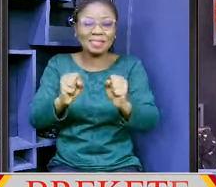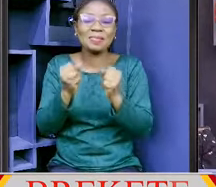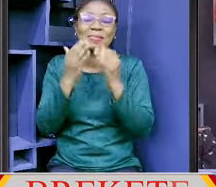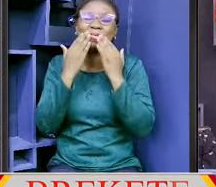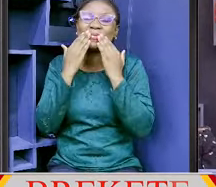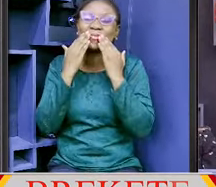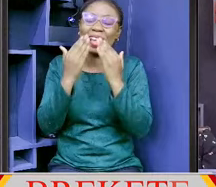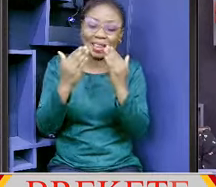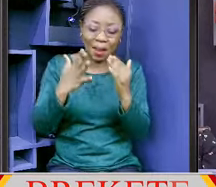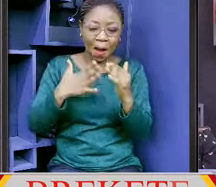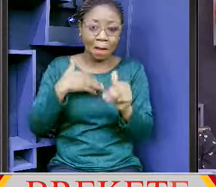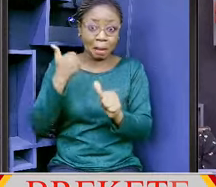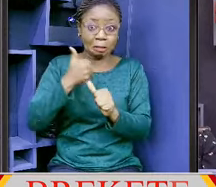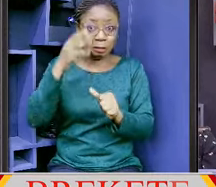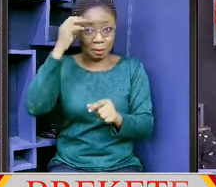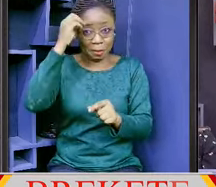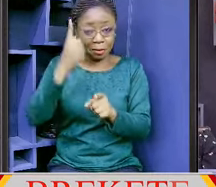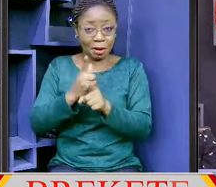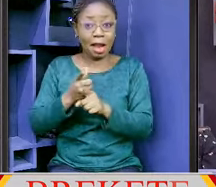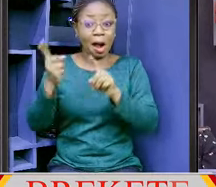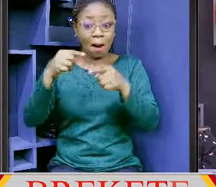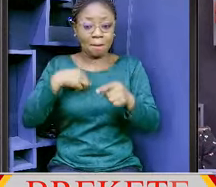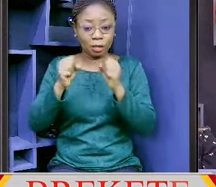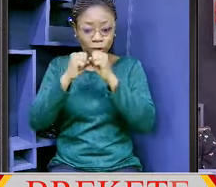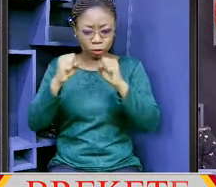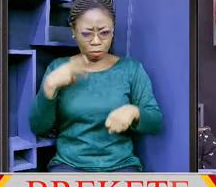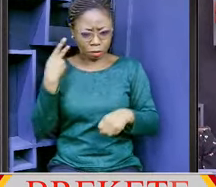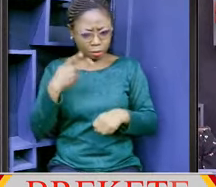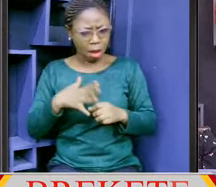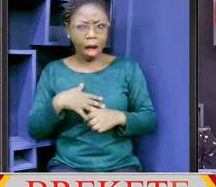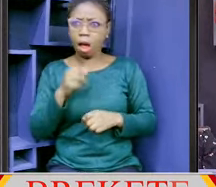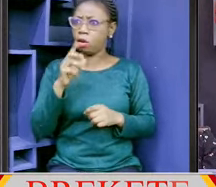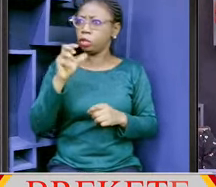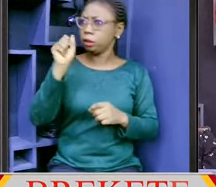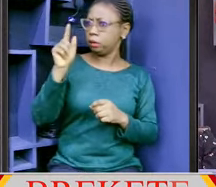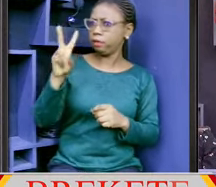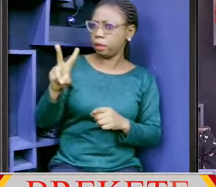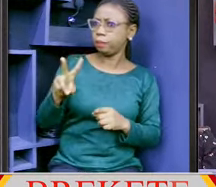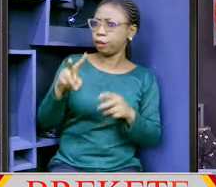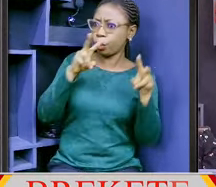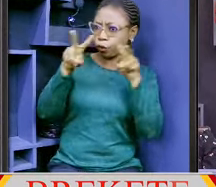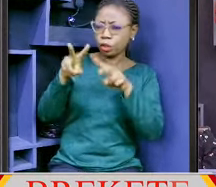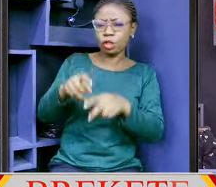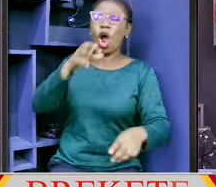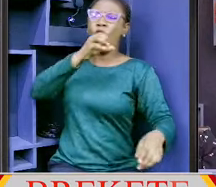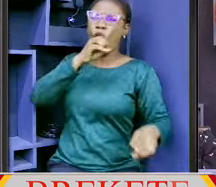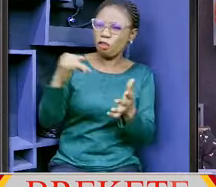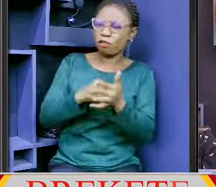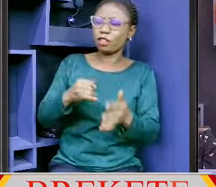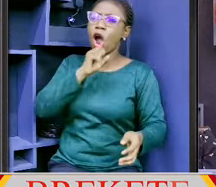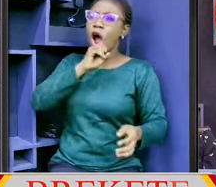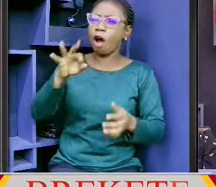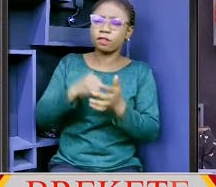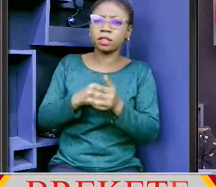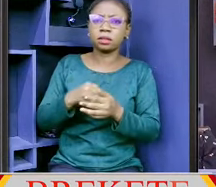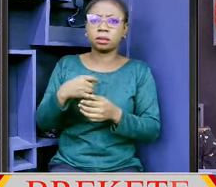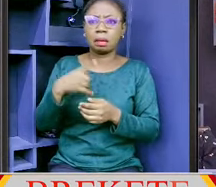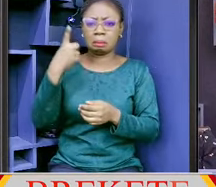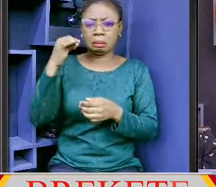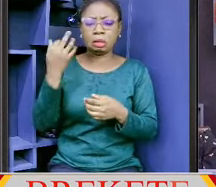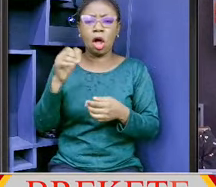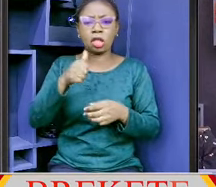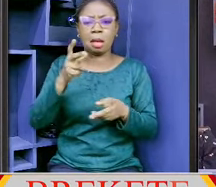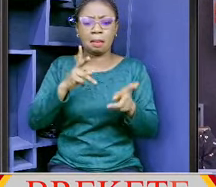brother call my shop, because he say I own television, I don't want the ordinary president. He go say off that television. Yeah. That because which day the ordinary president go know